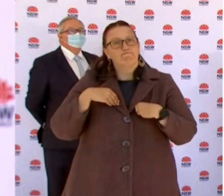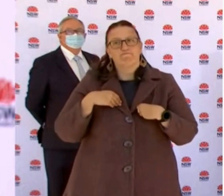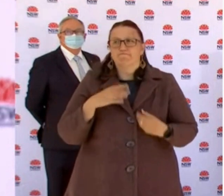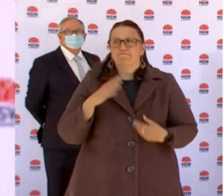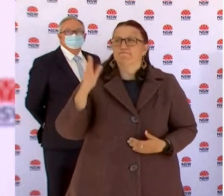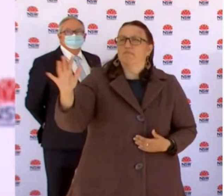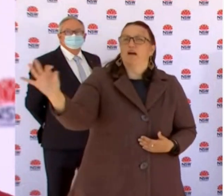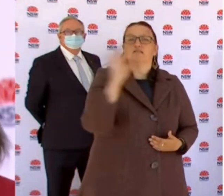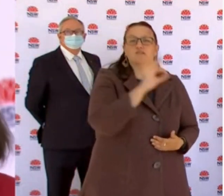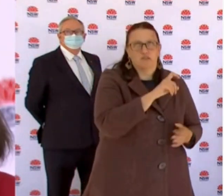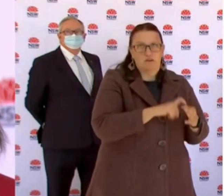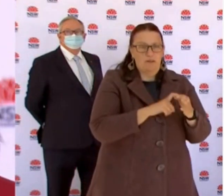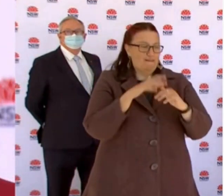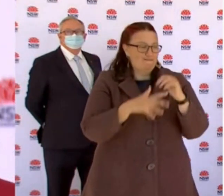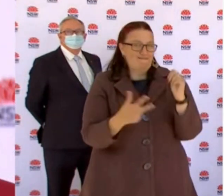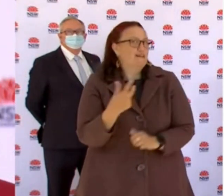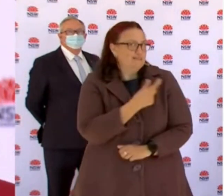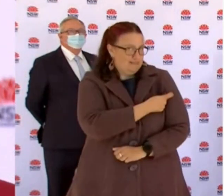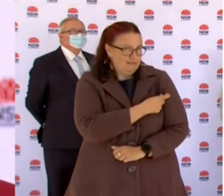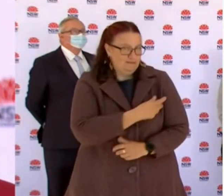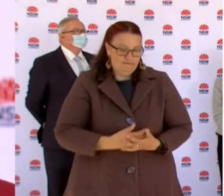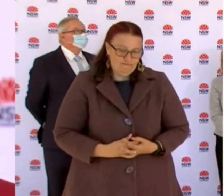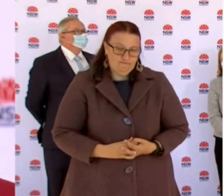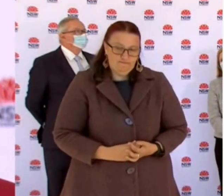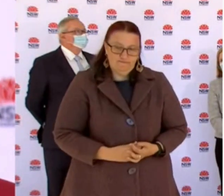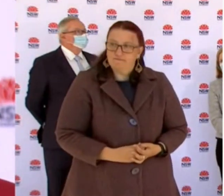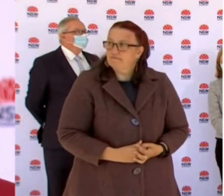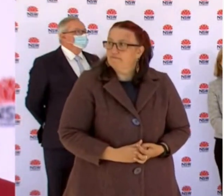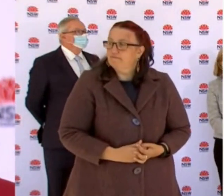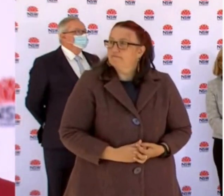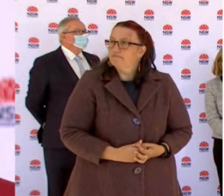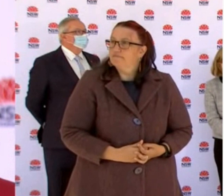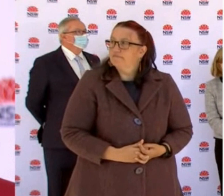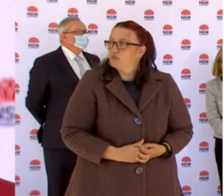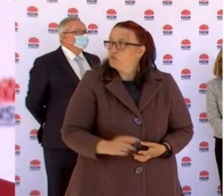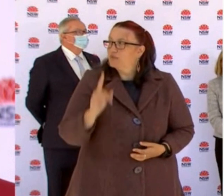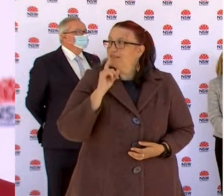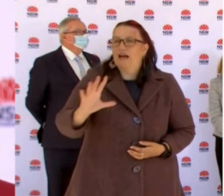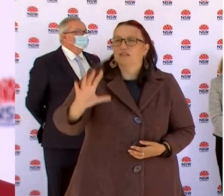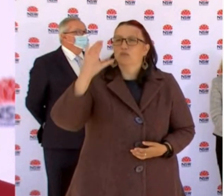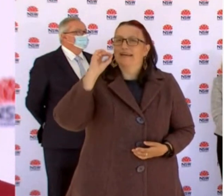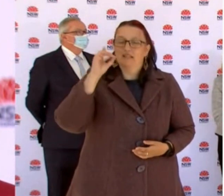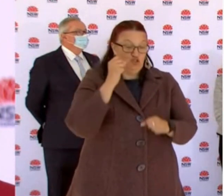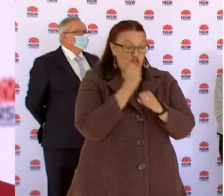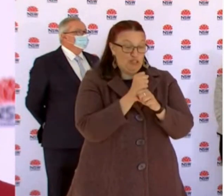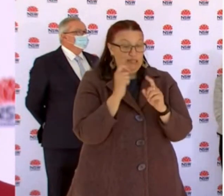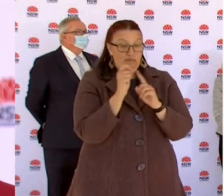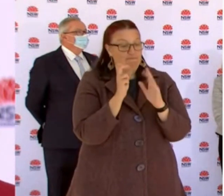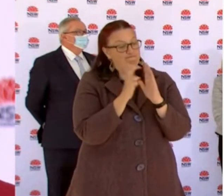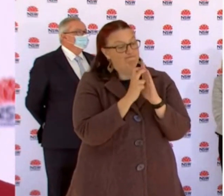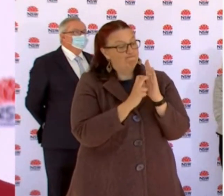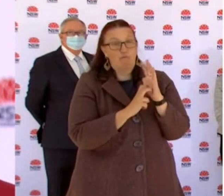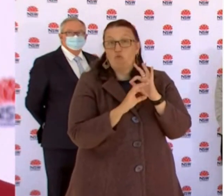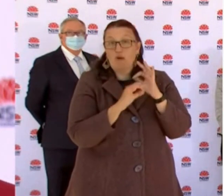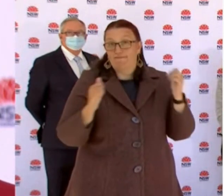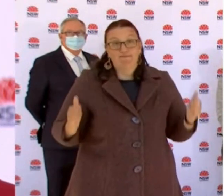I'm sorry? Just on vaccines, you mentioned last week there aren't enough GPs. You're worried that there aren't enough GPs being signed up.